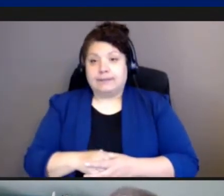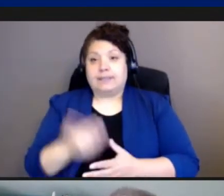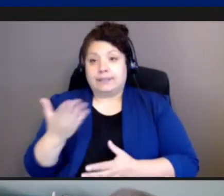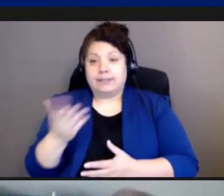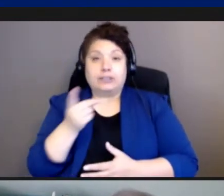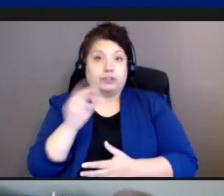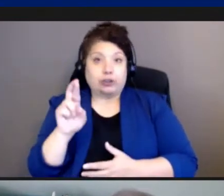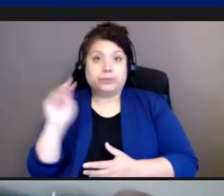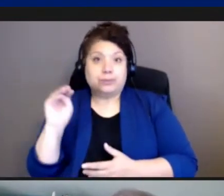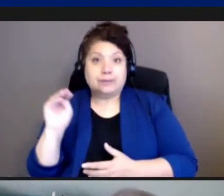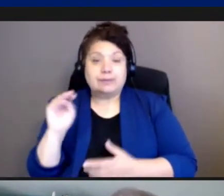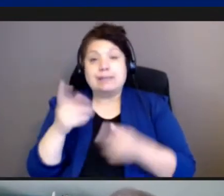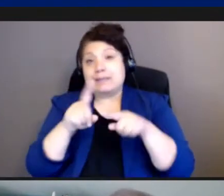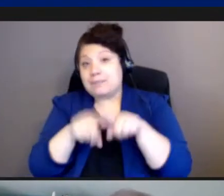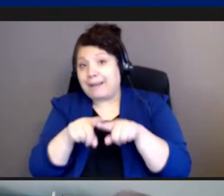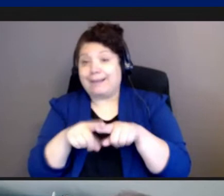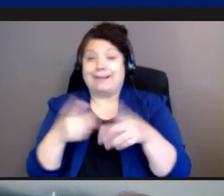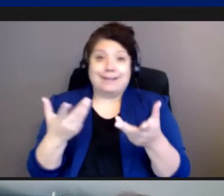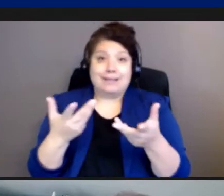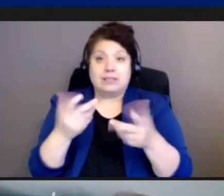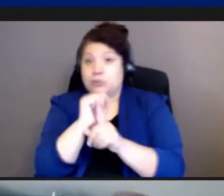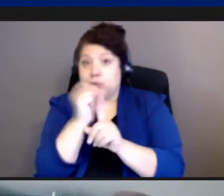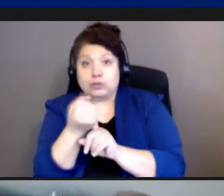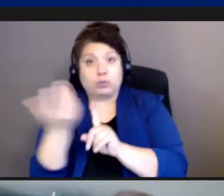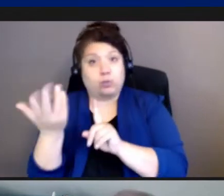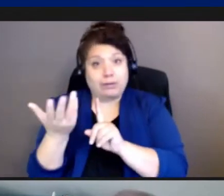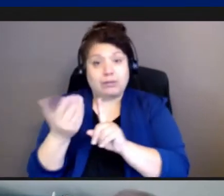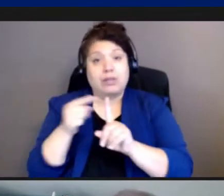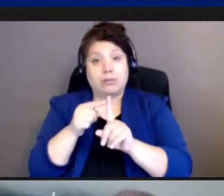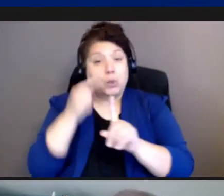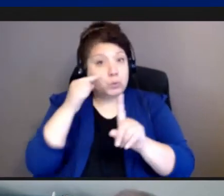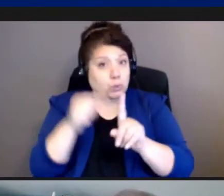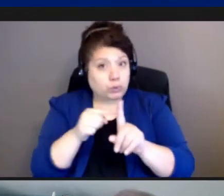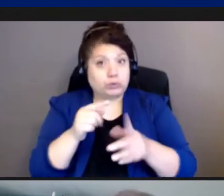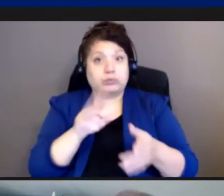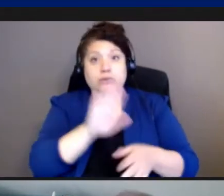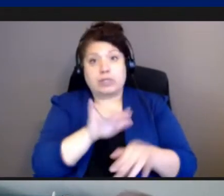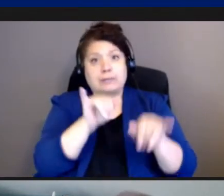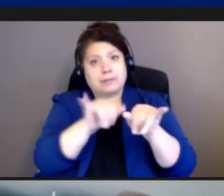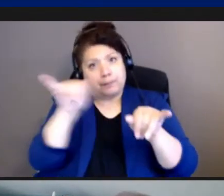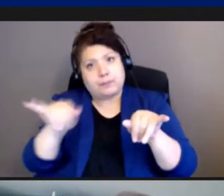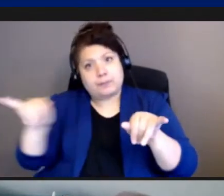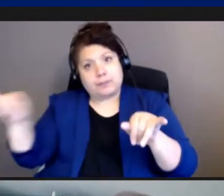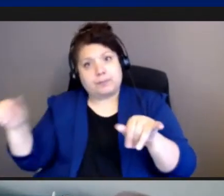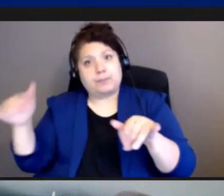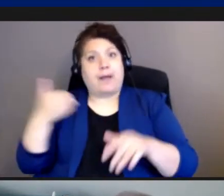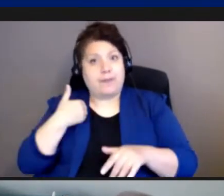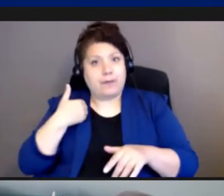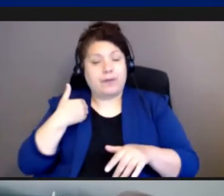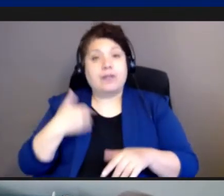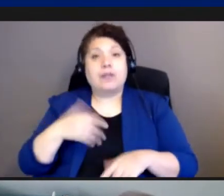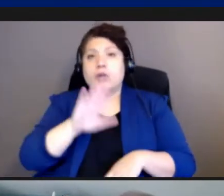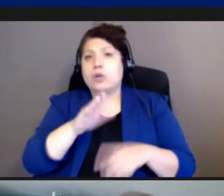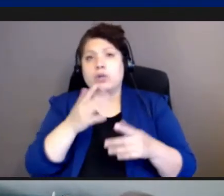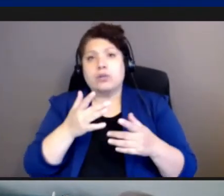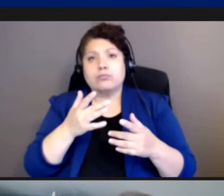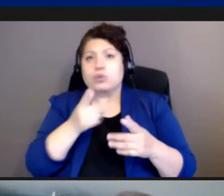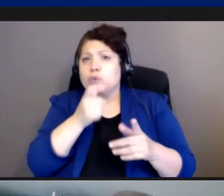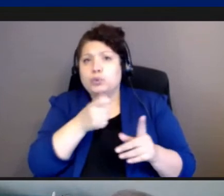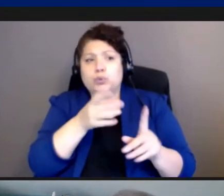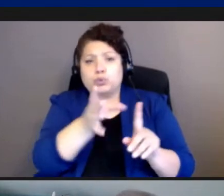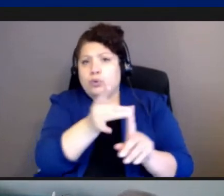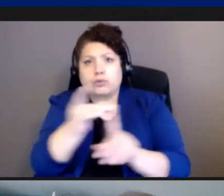circumstances? I mean, how many cases? Are there any patterns that we're seeing in terms of what's going on? I mean, at the